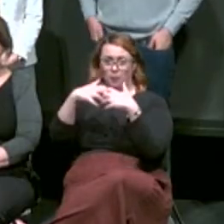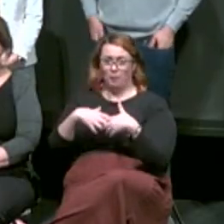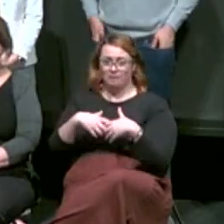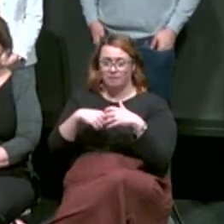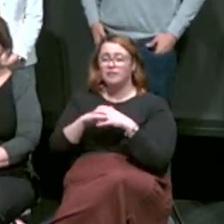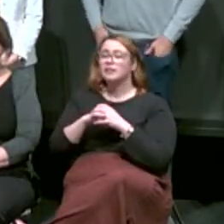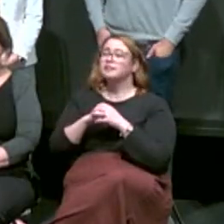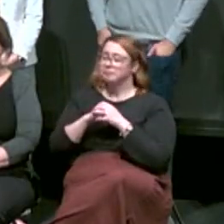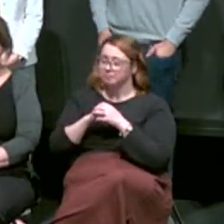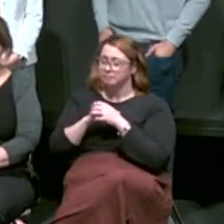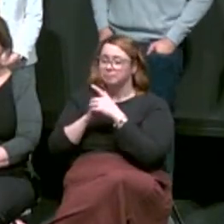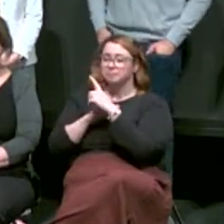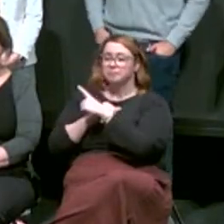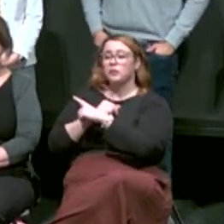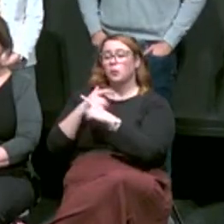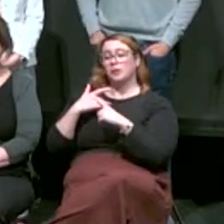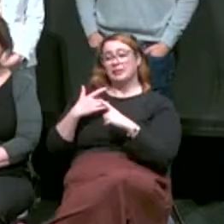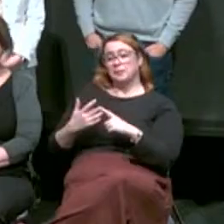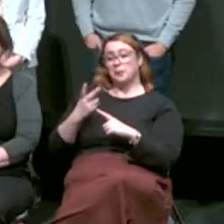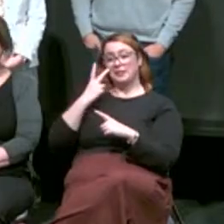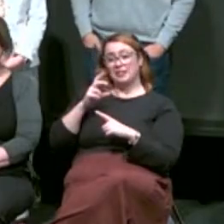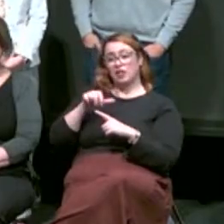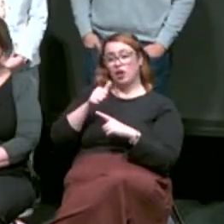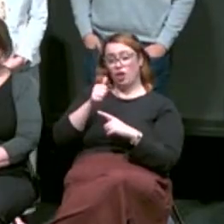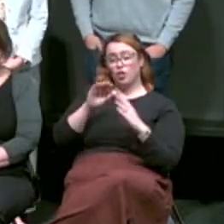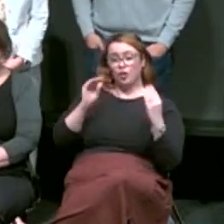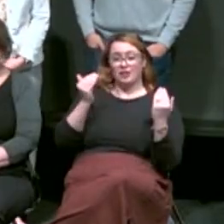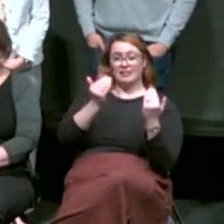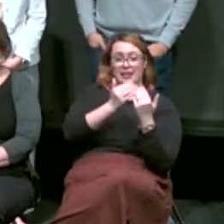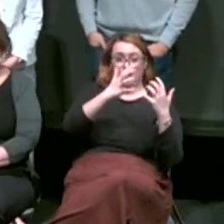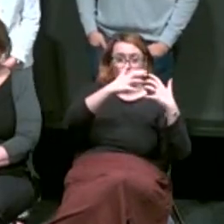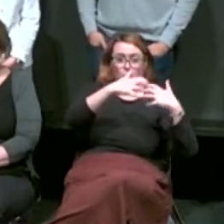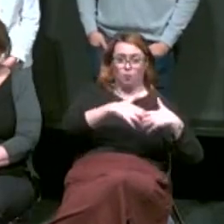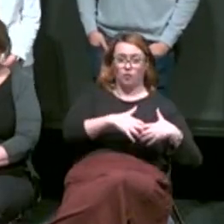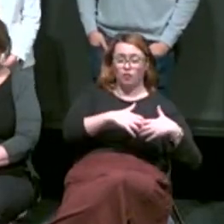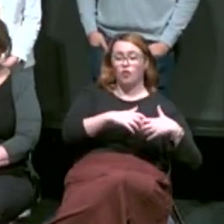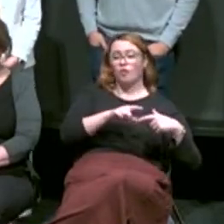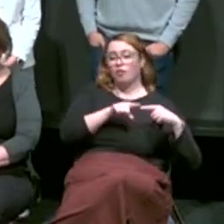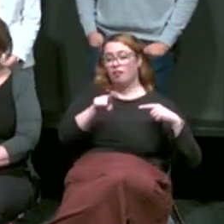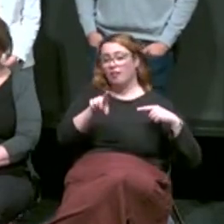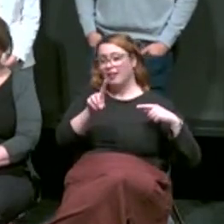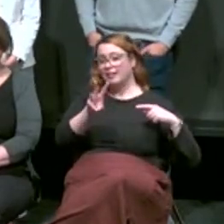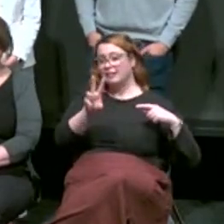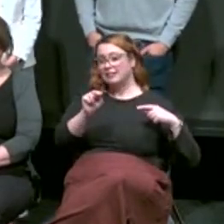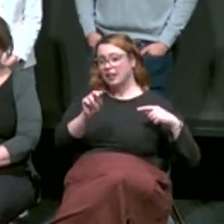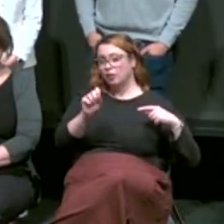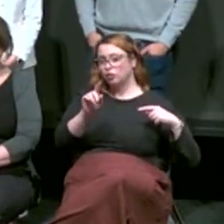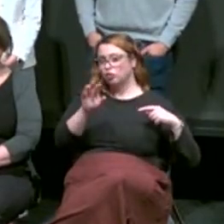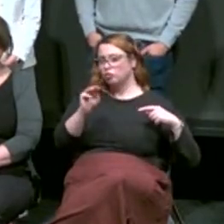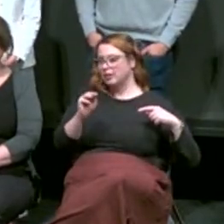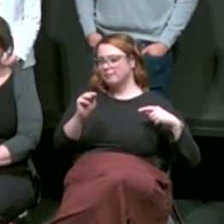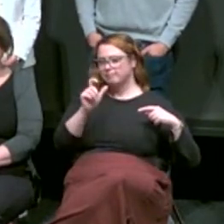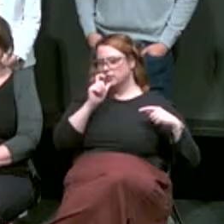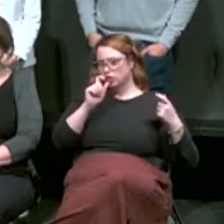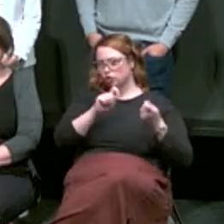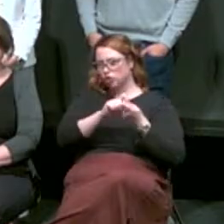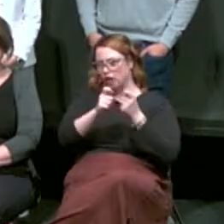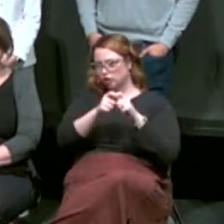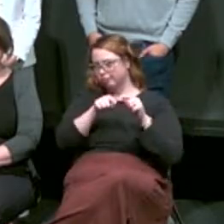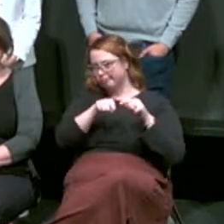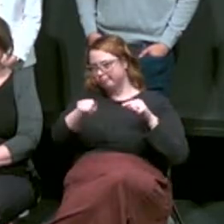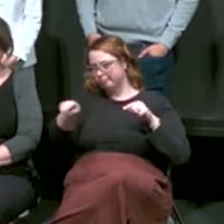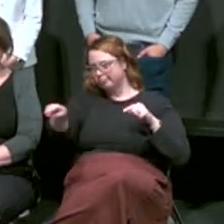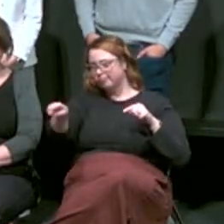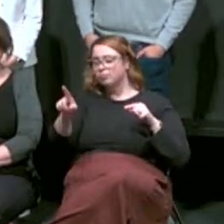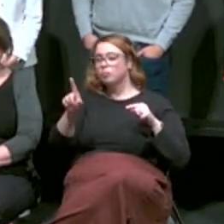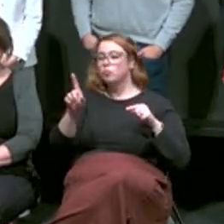So in general, what we've seen on these other dam removals is the downstream doesn't change at all. So the